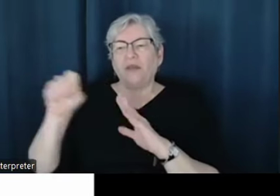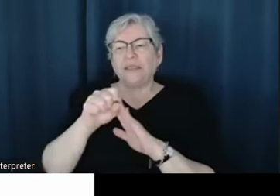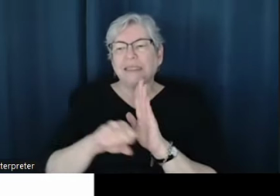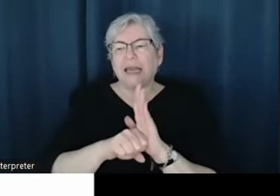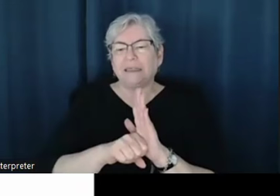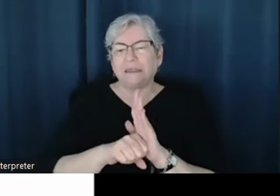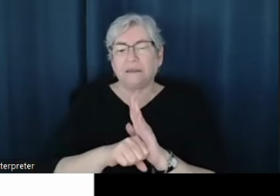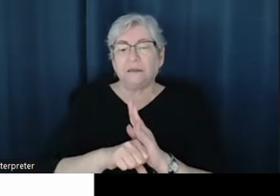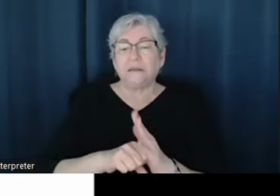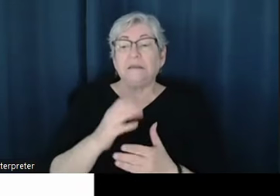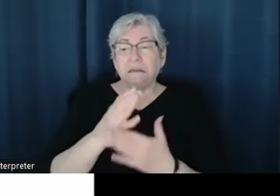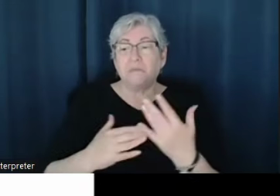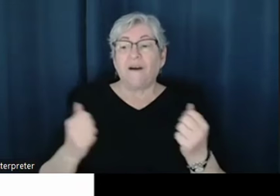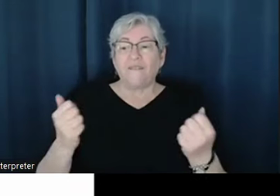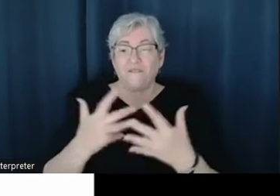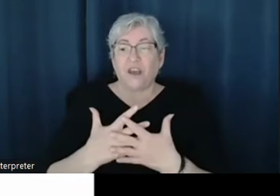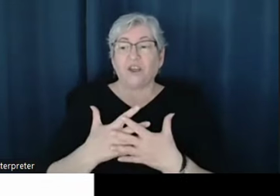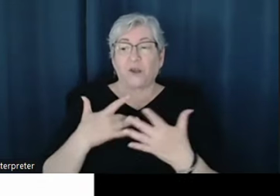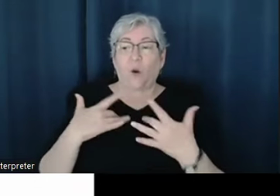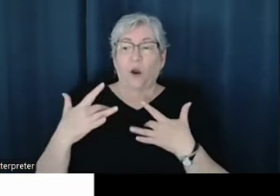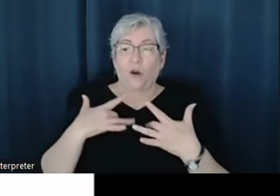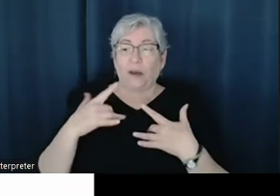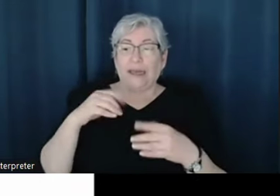There are some fears and concerns in